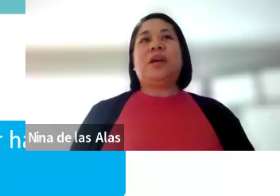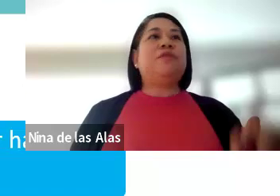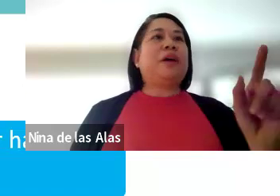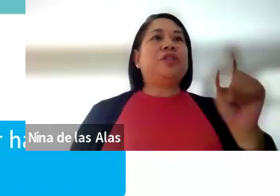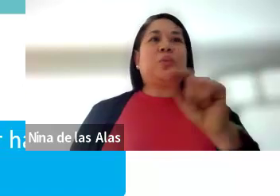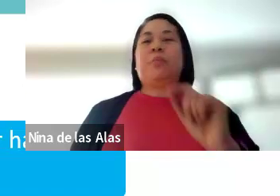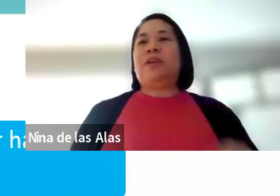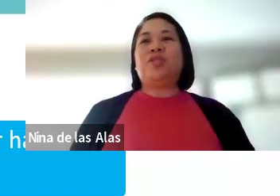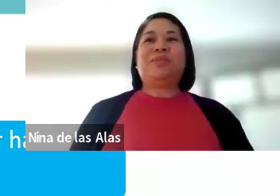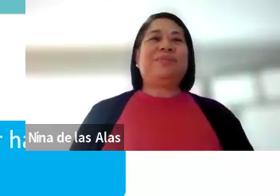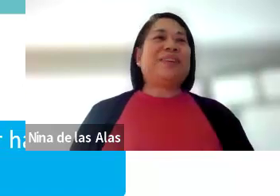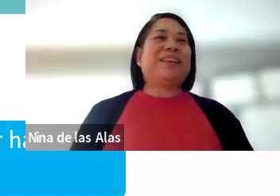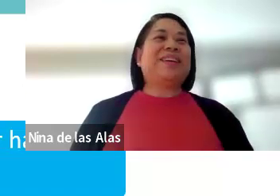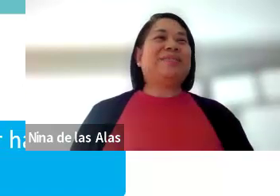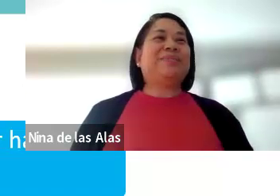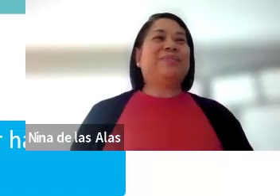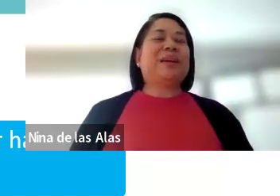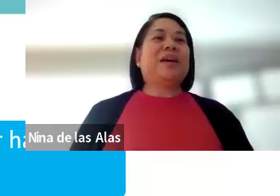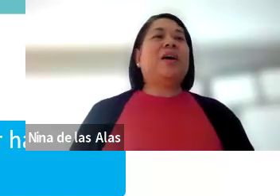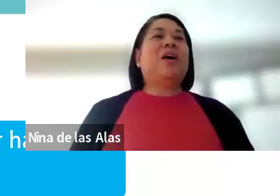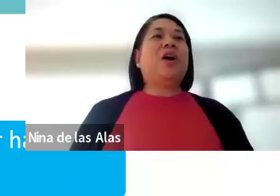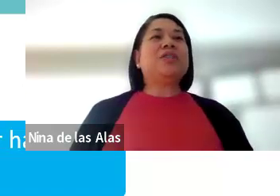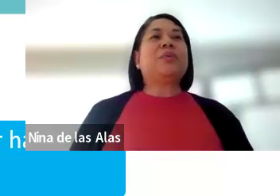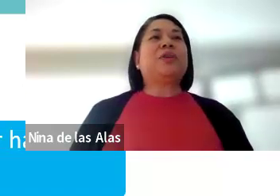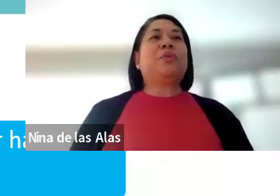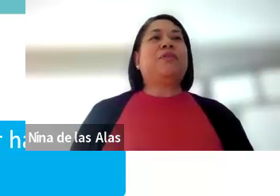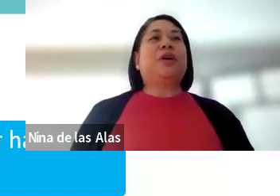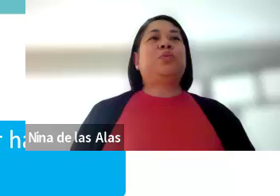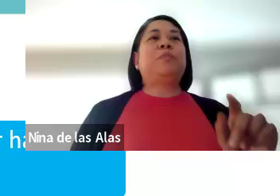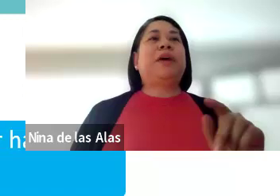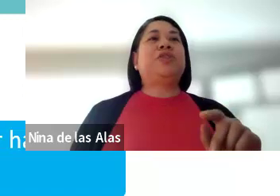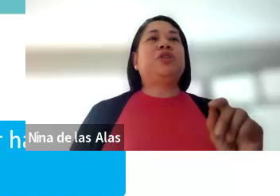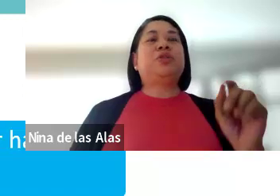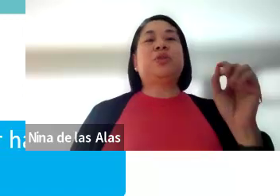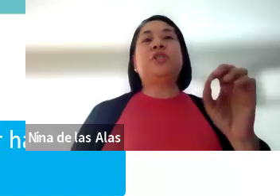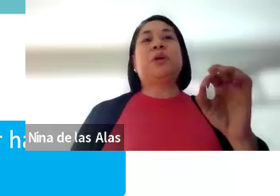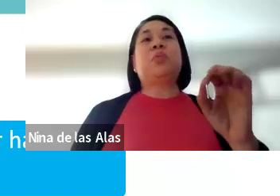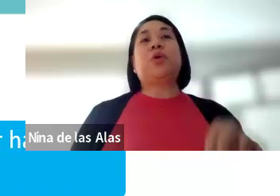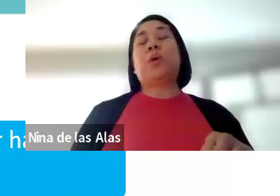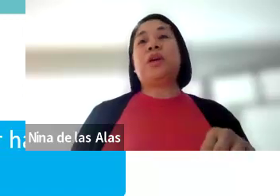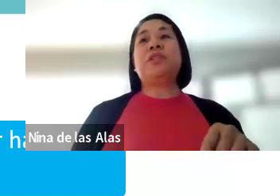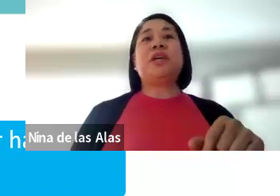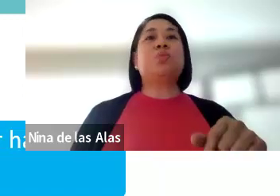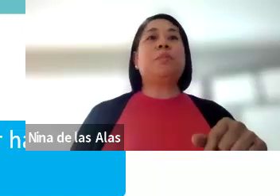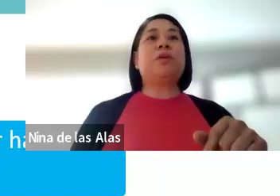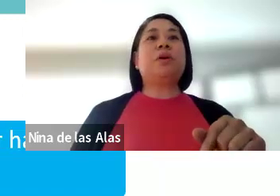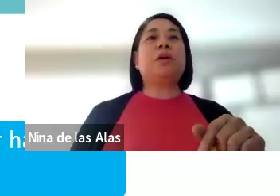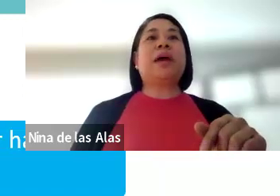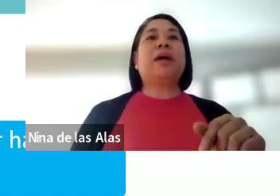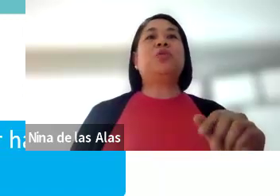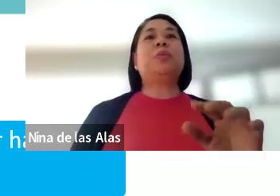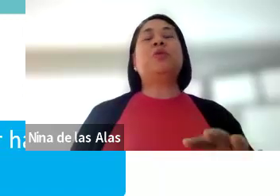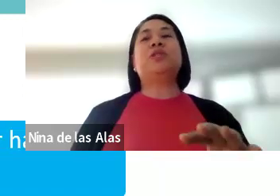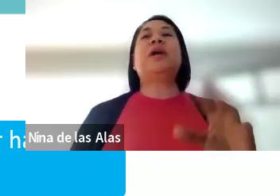along with the event webpage link. Also on the event webpage, there is going to be a recording of today's